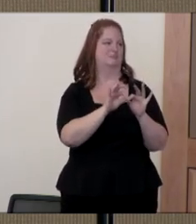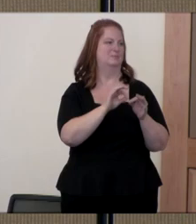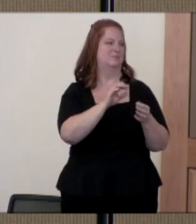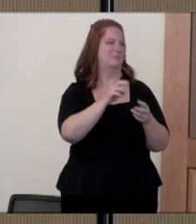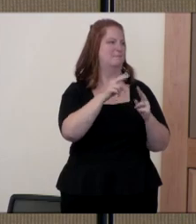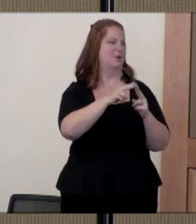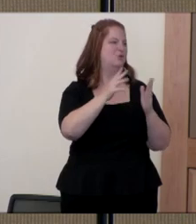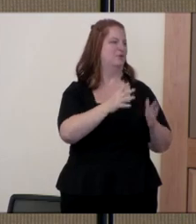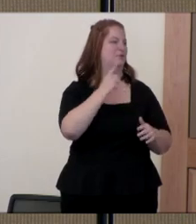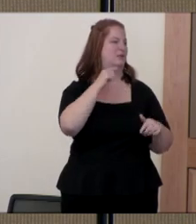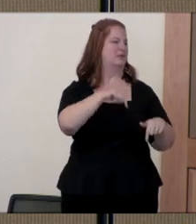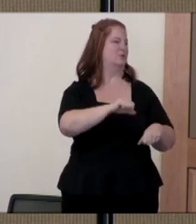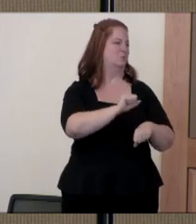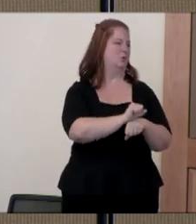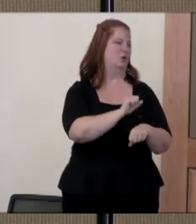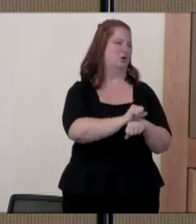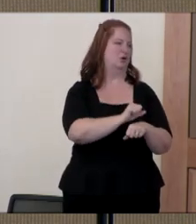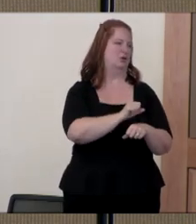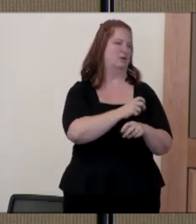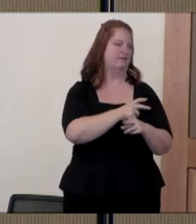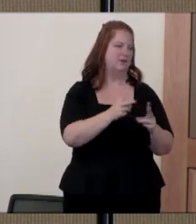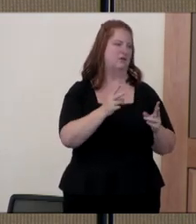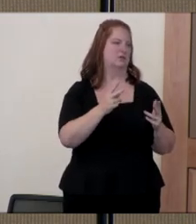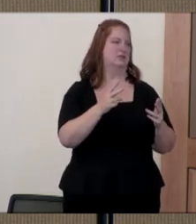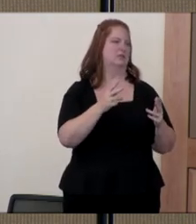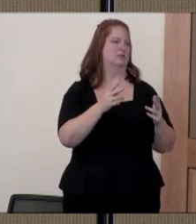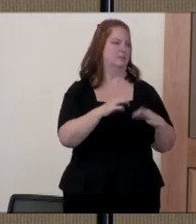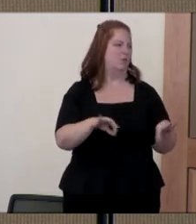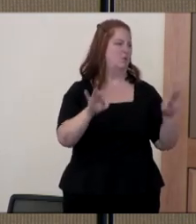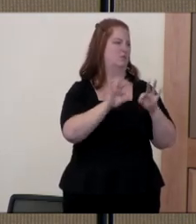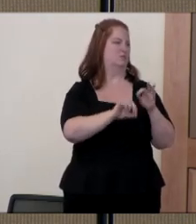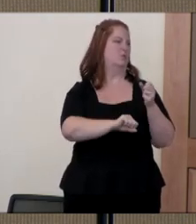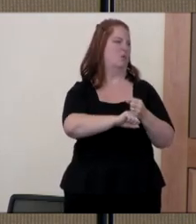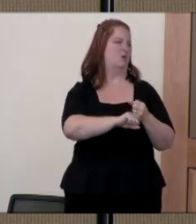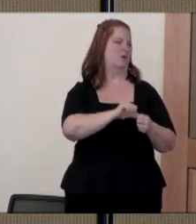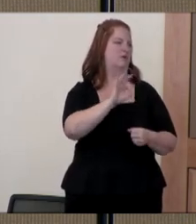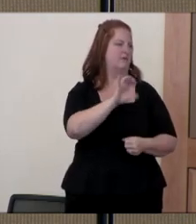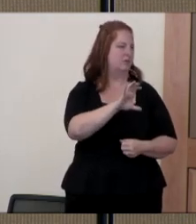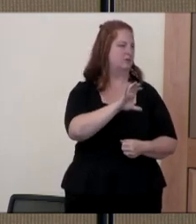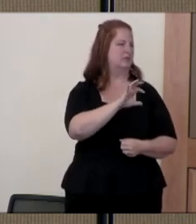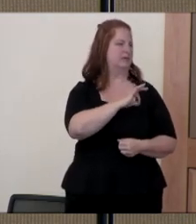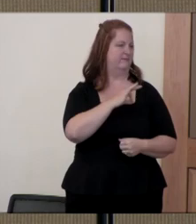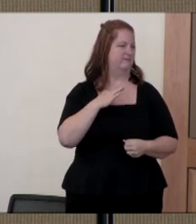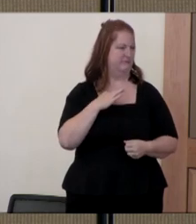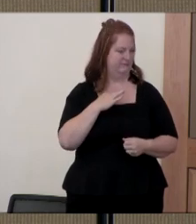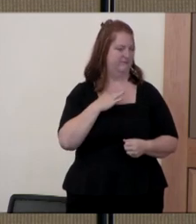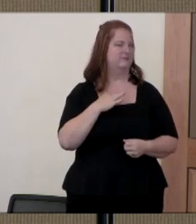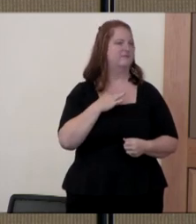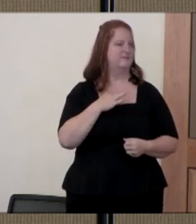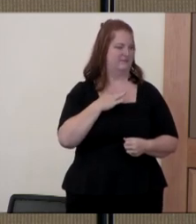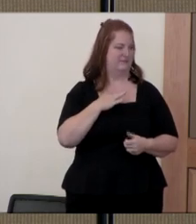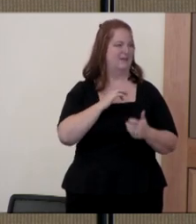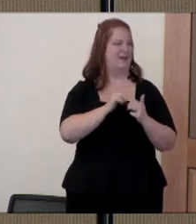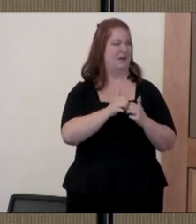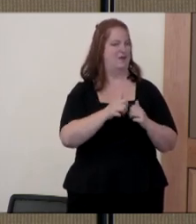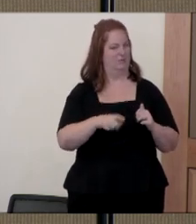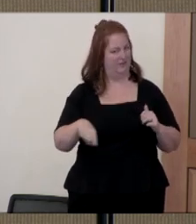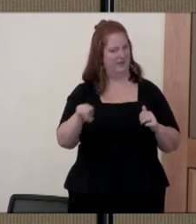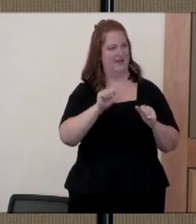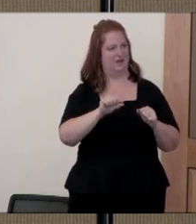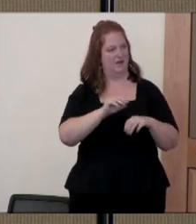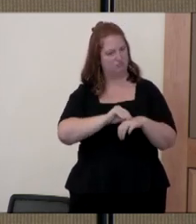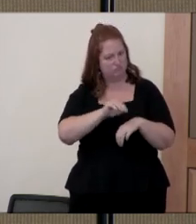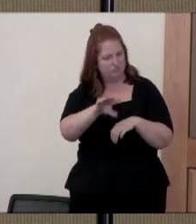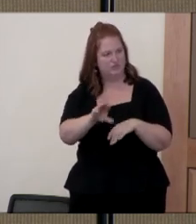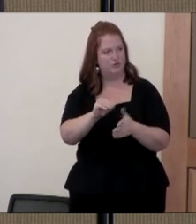we're doing that's very urgent, of course, to support our faculty and our staff in ways in which they help shape our